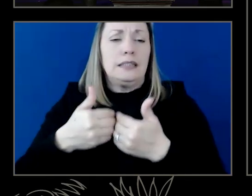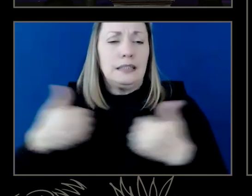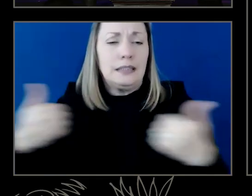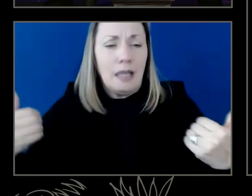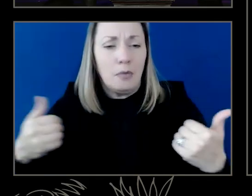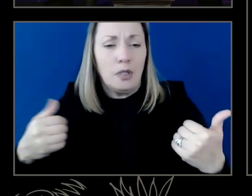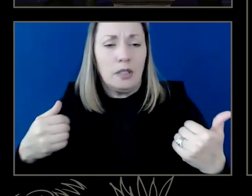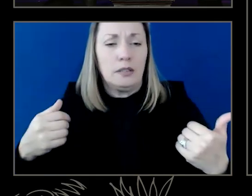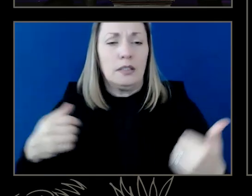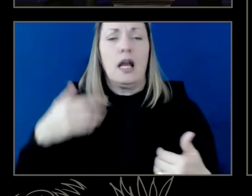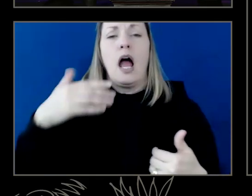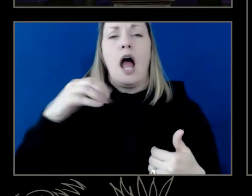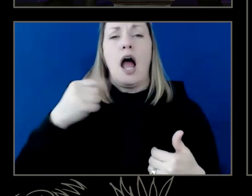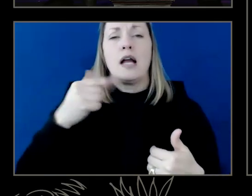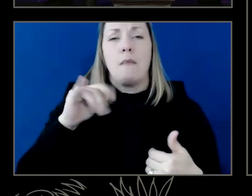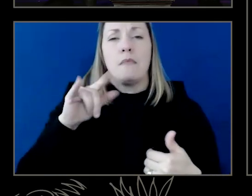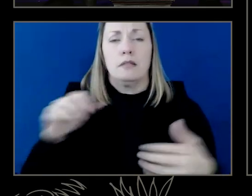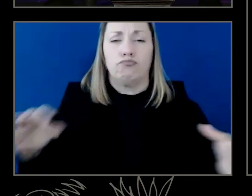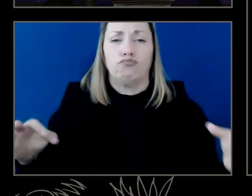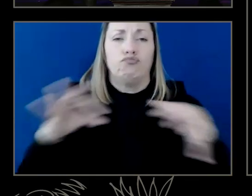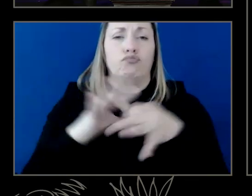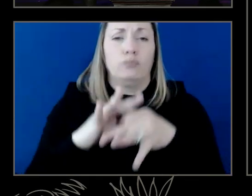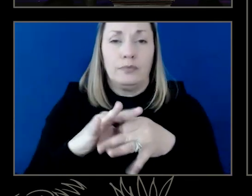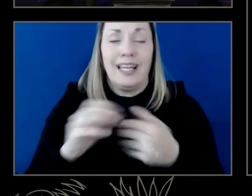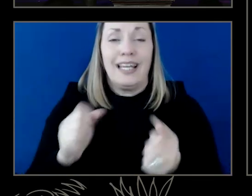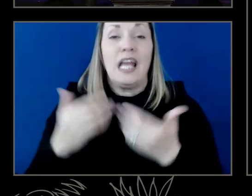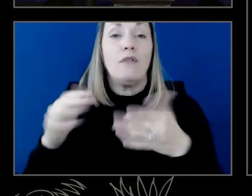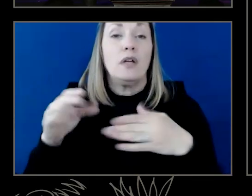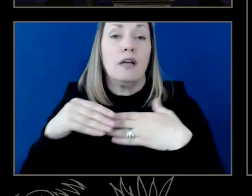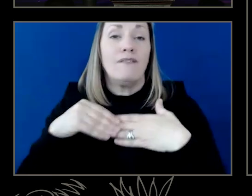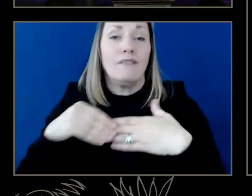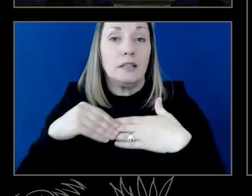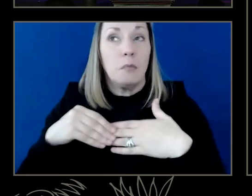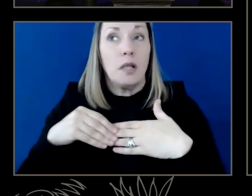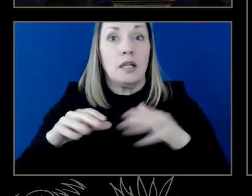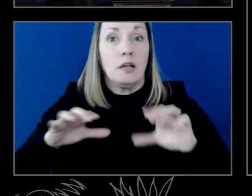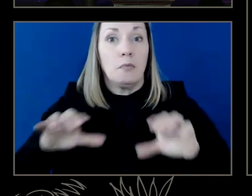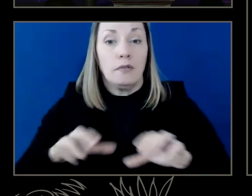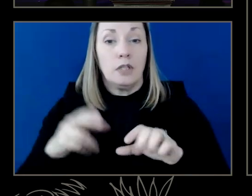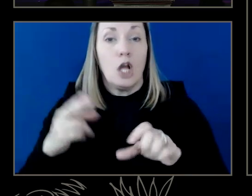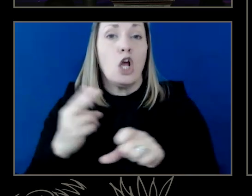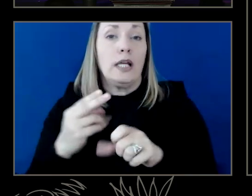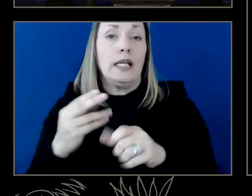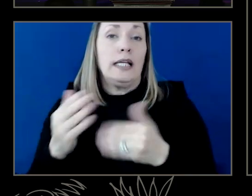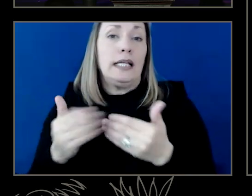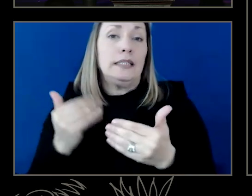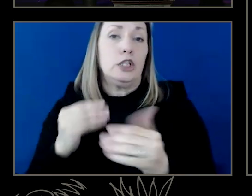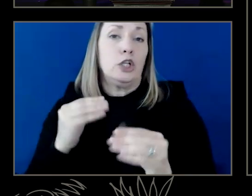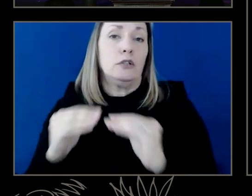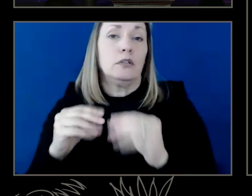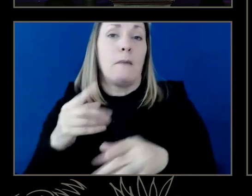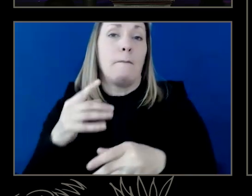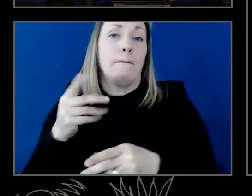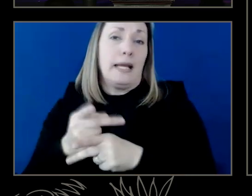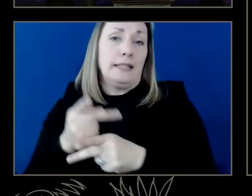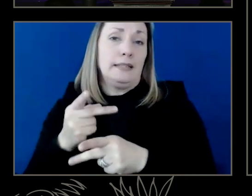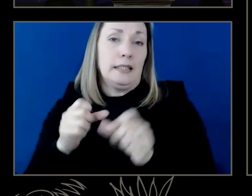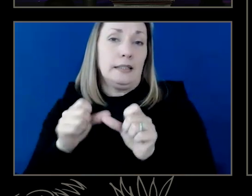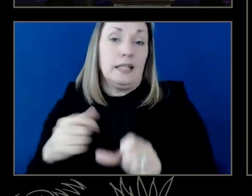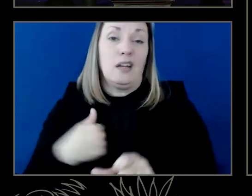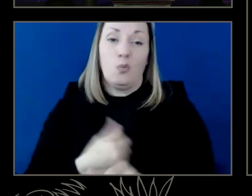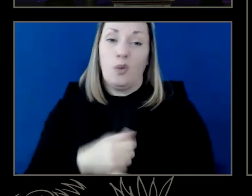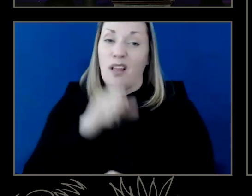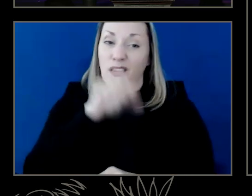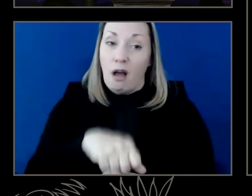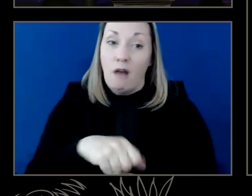the backend to give us flexibility, better performance, and easier maintenance. And as a developer, we love decoupling,